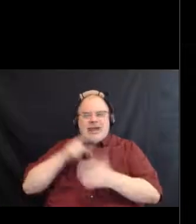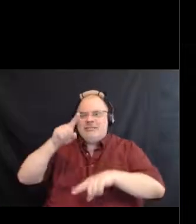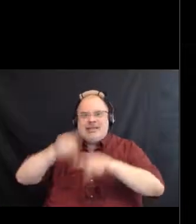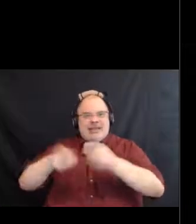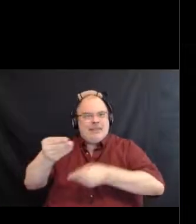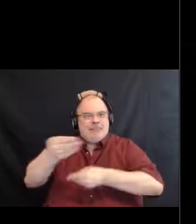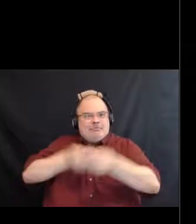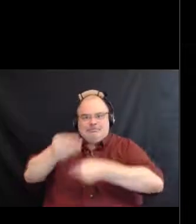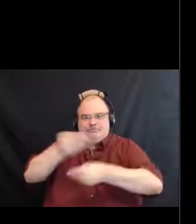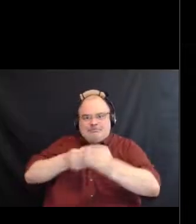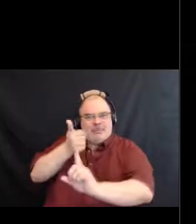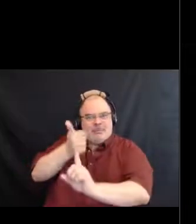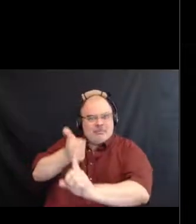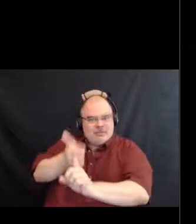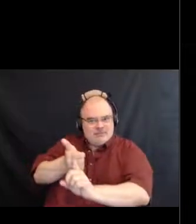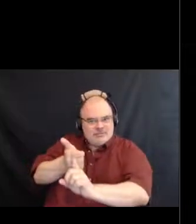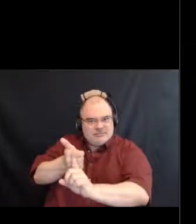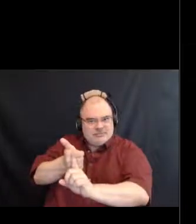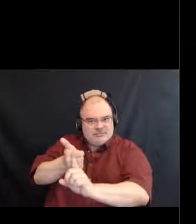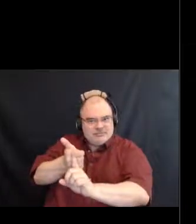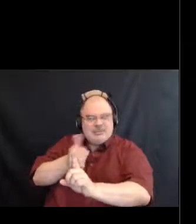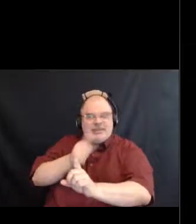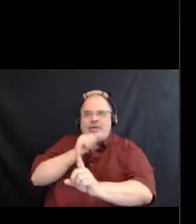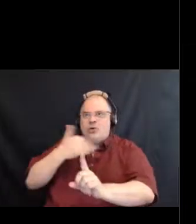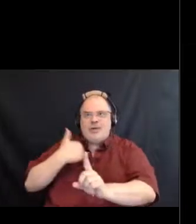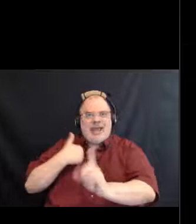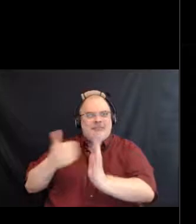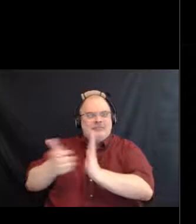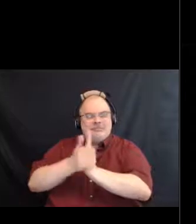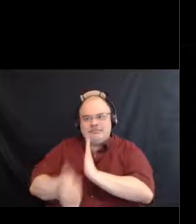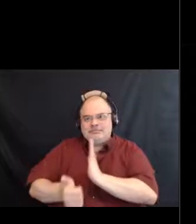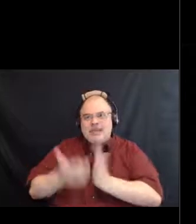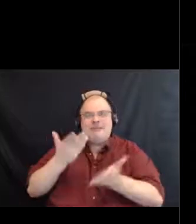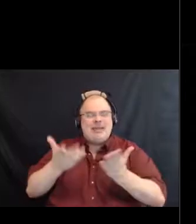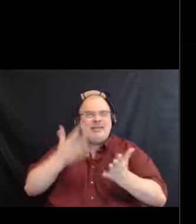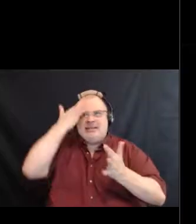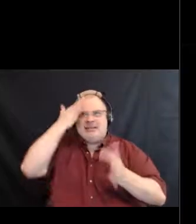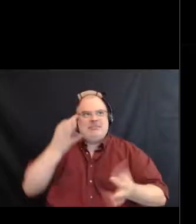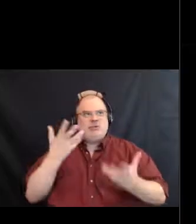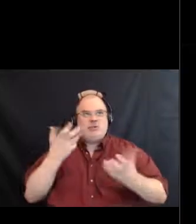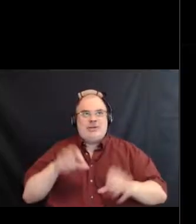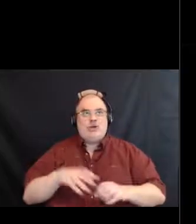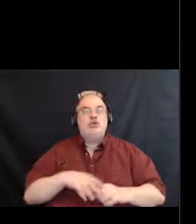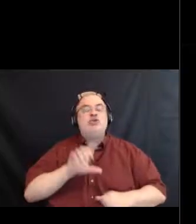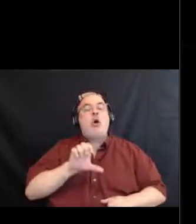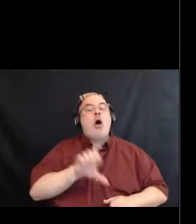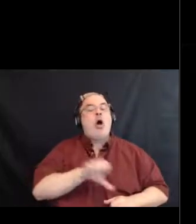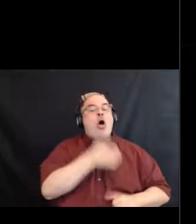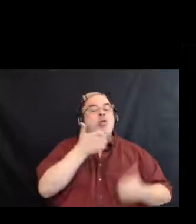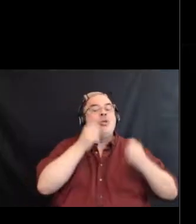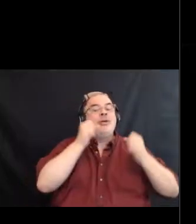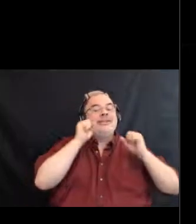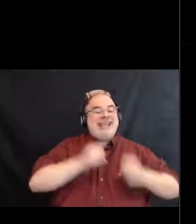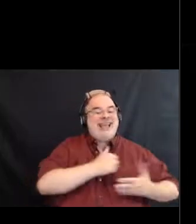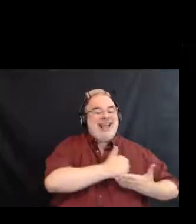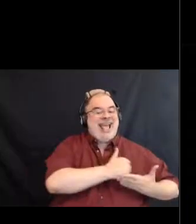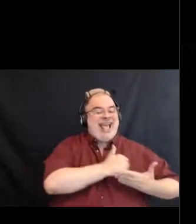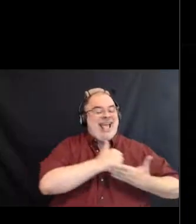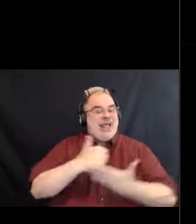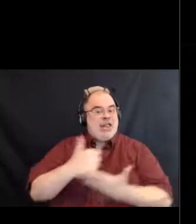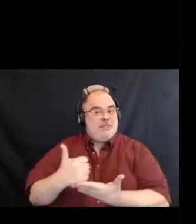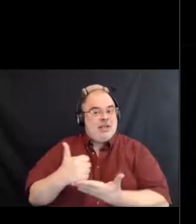to, or they just might not have the competency to. And so somebody else can assist in opening this account and manage it